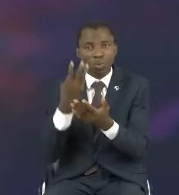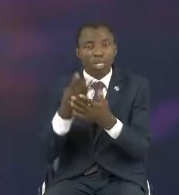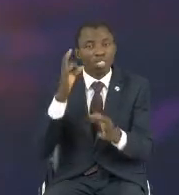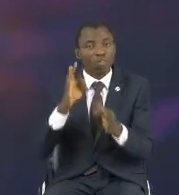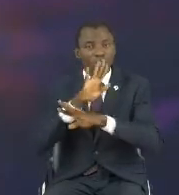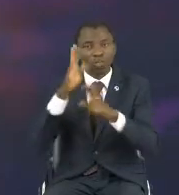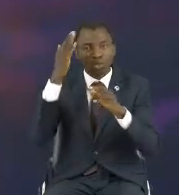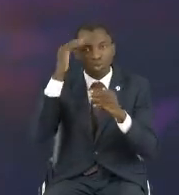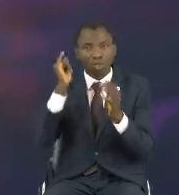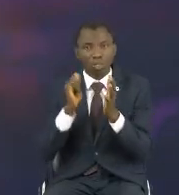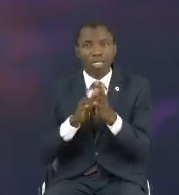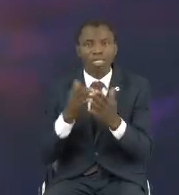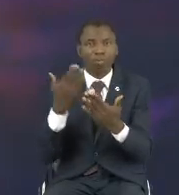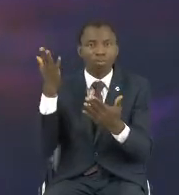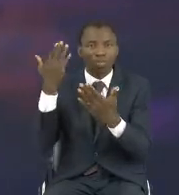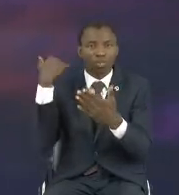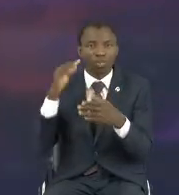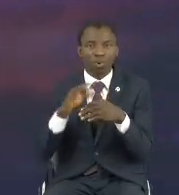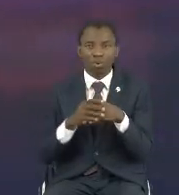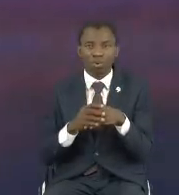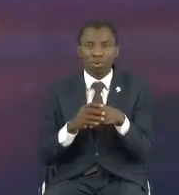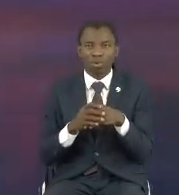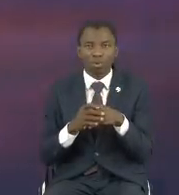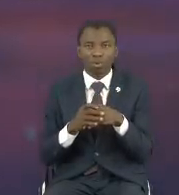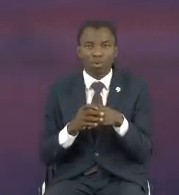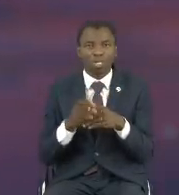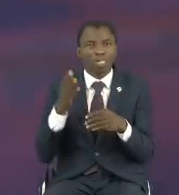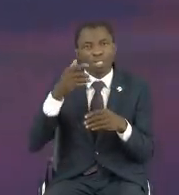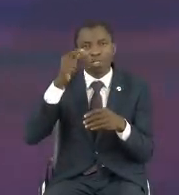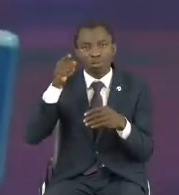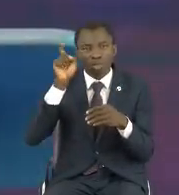now you know, because there is this